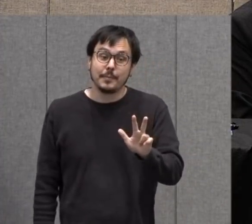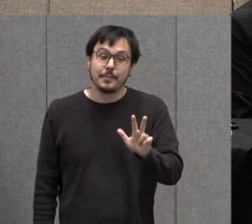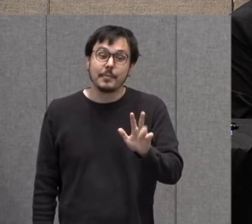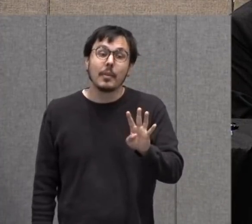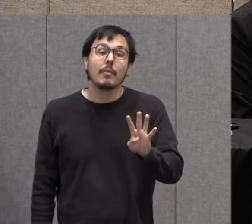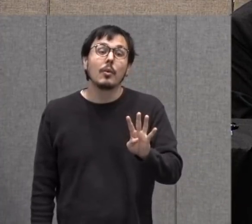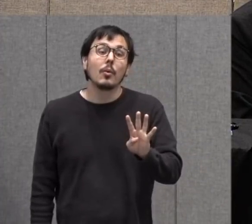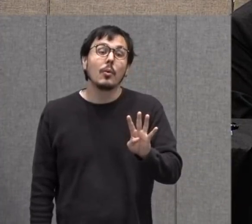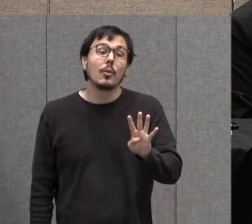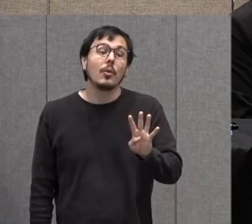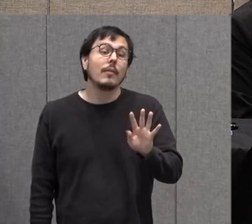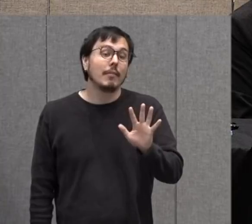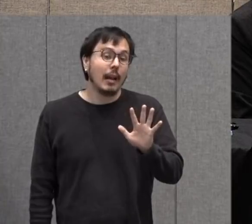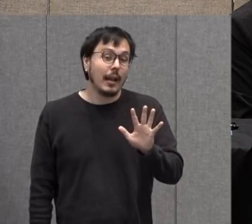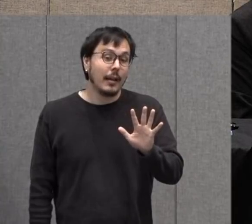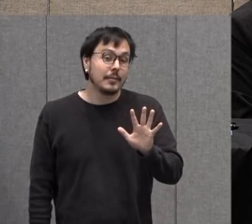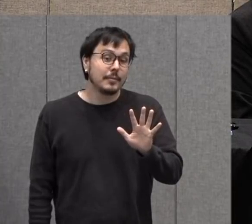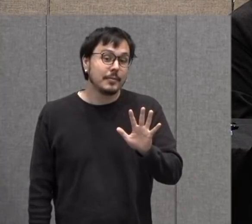4, 5,